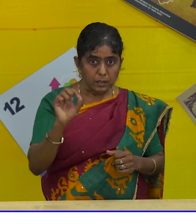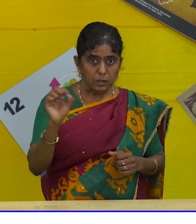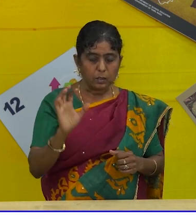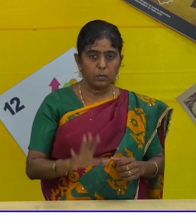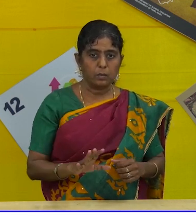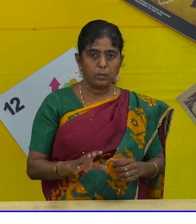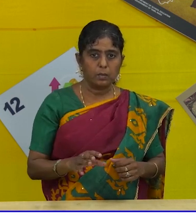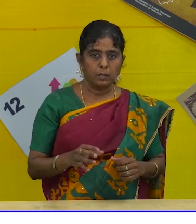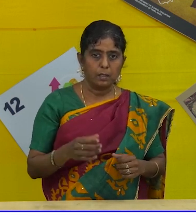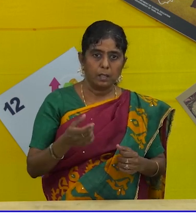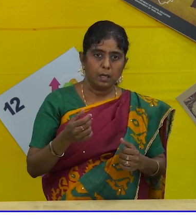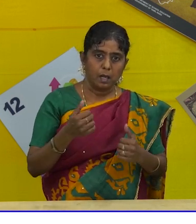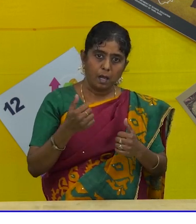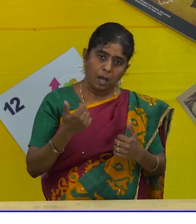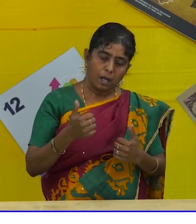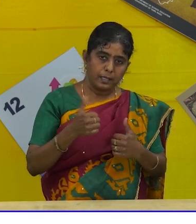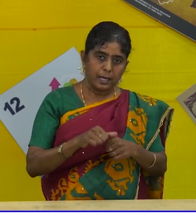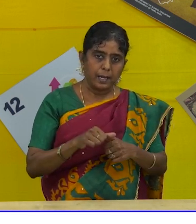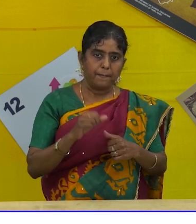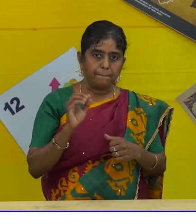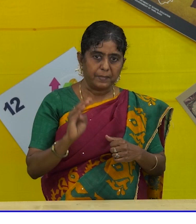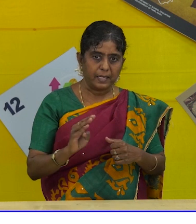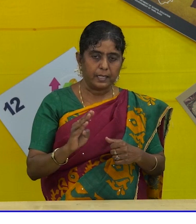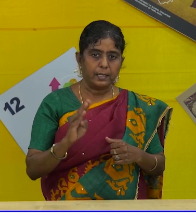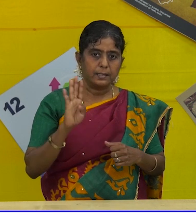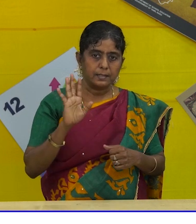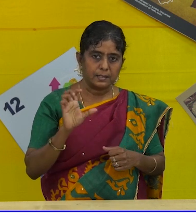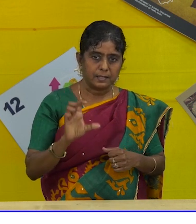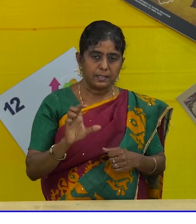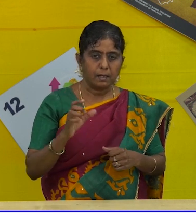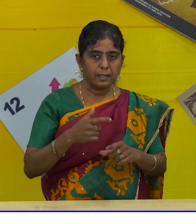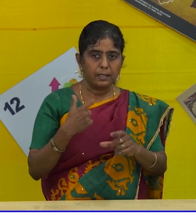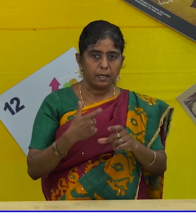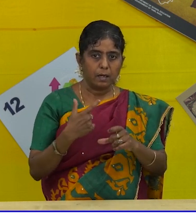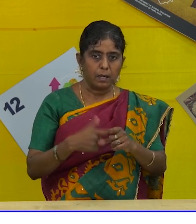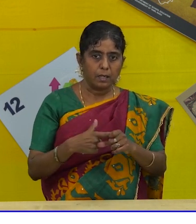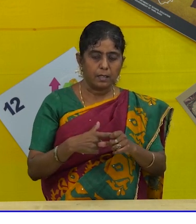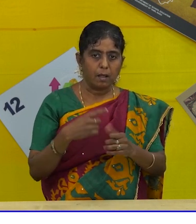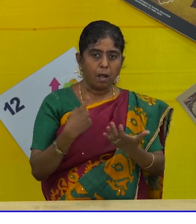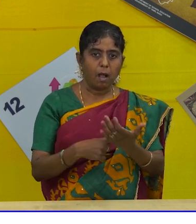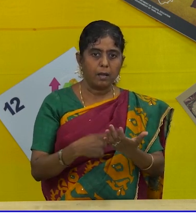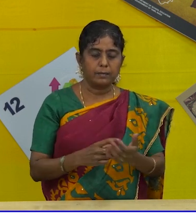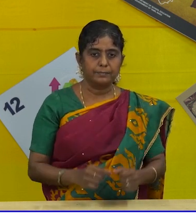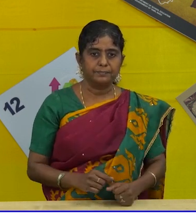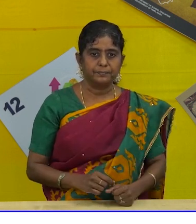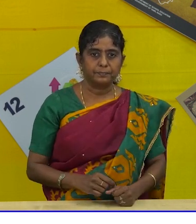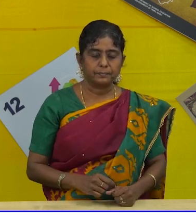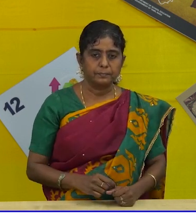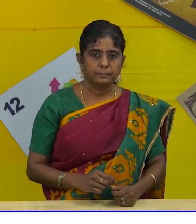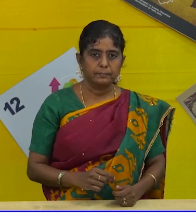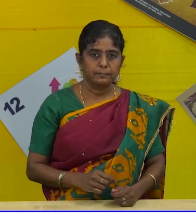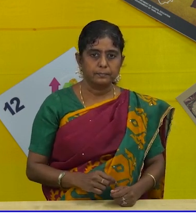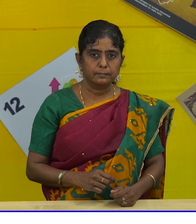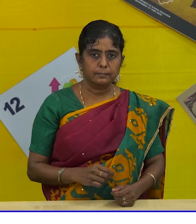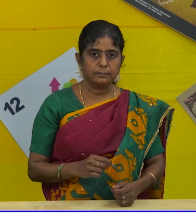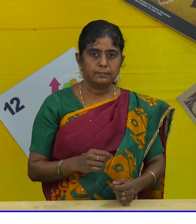non-zero. Either a or b should be a non-zero